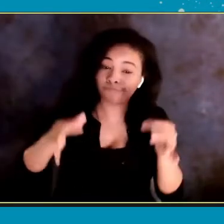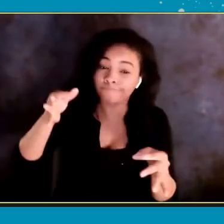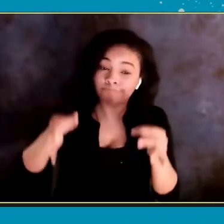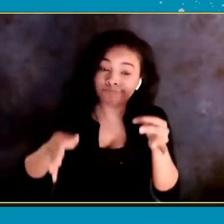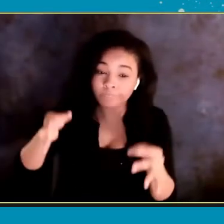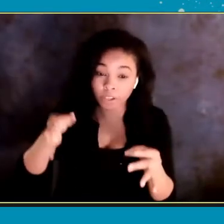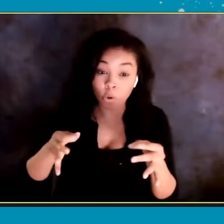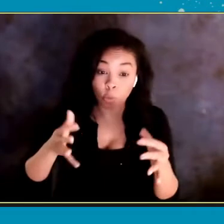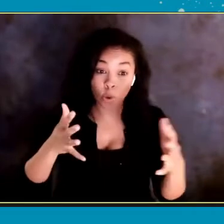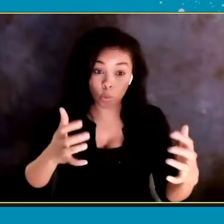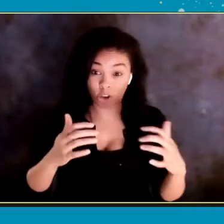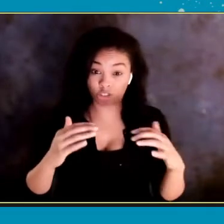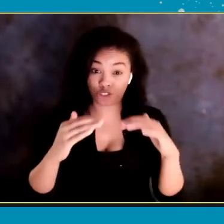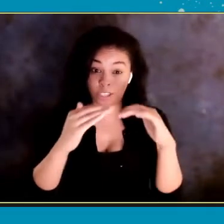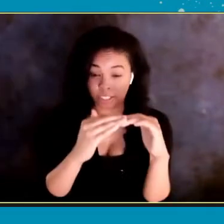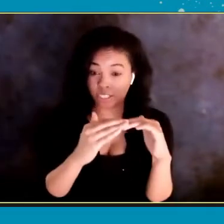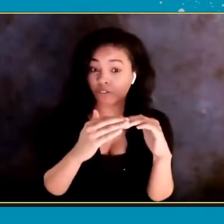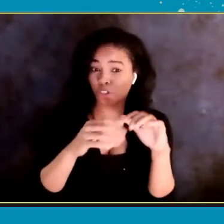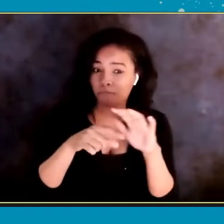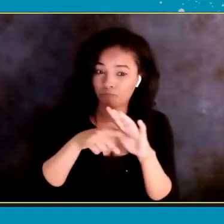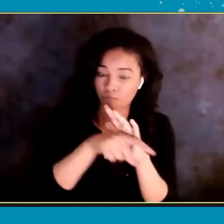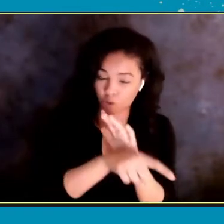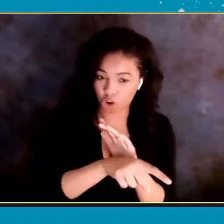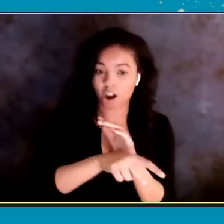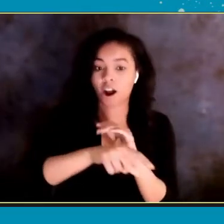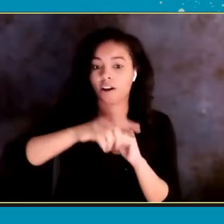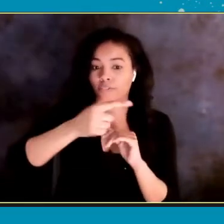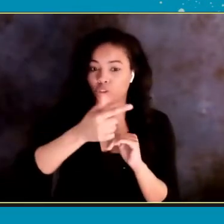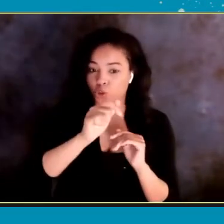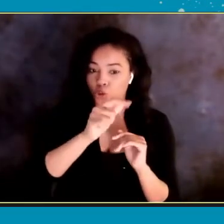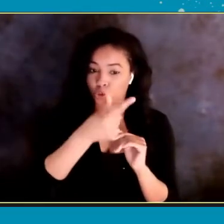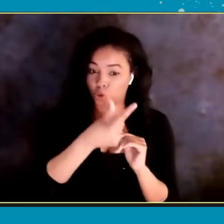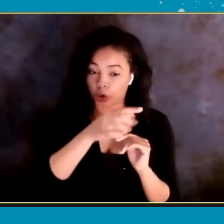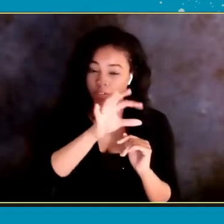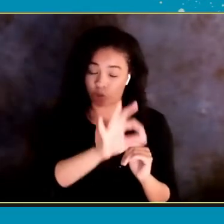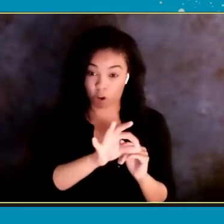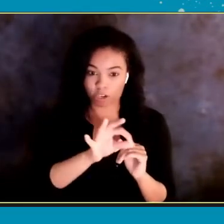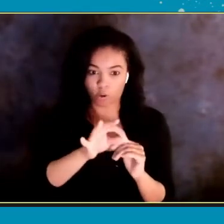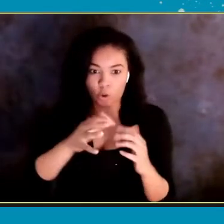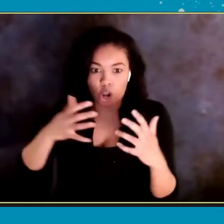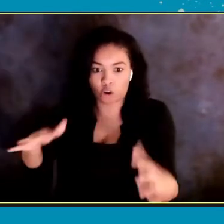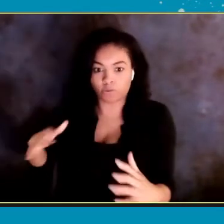Floyd, we witness yet another act of state violence against Black people.